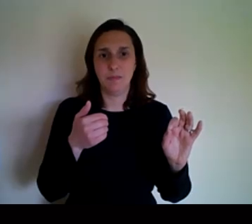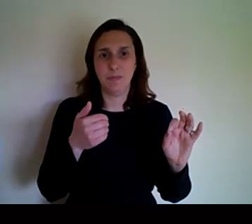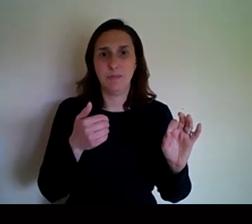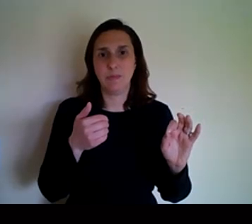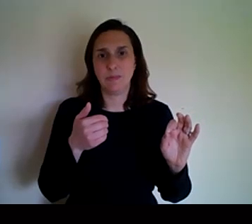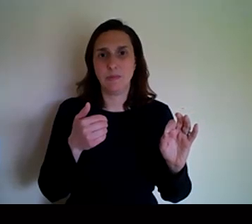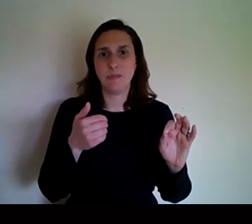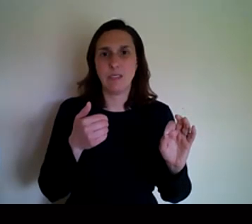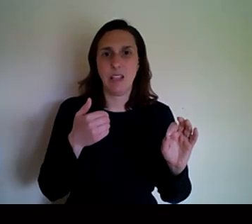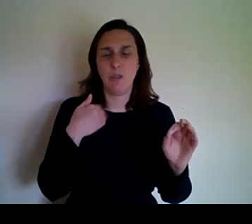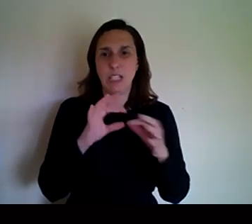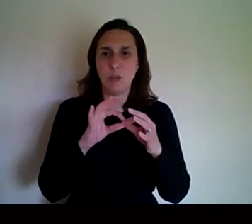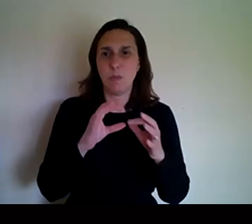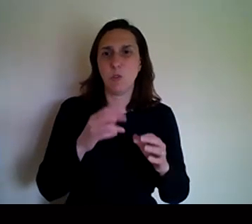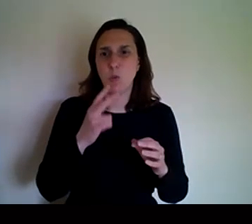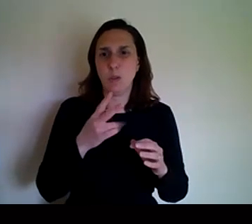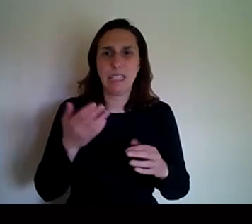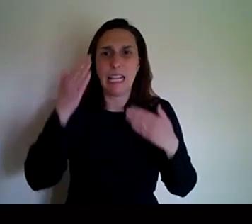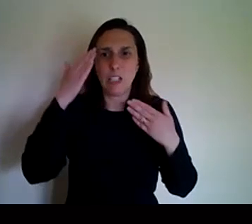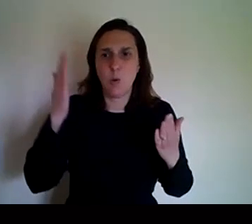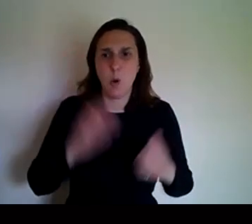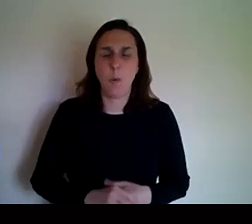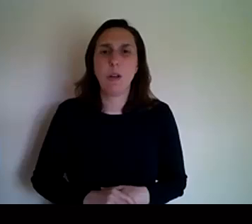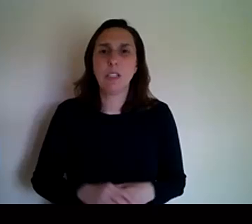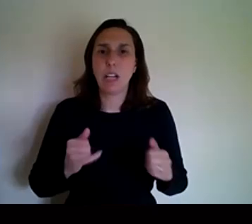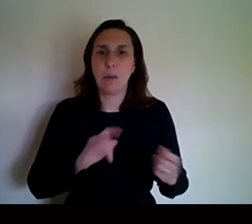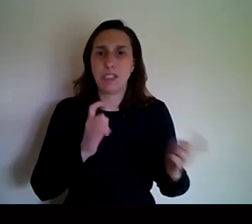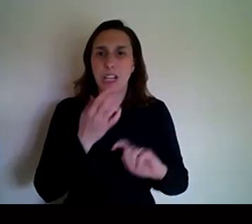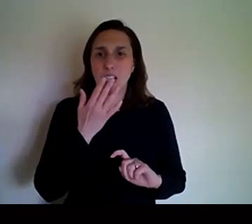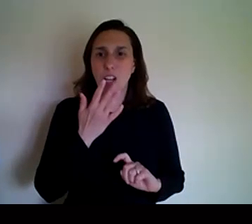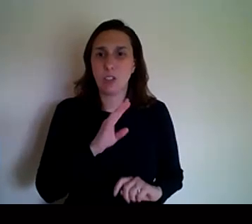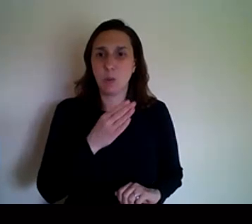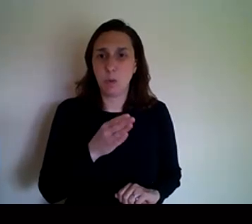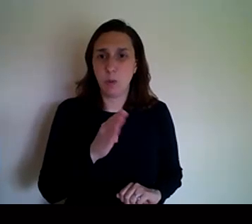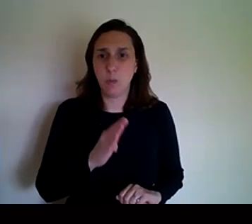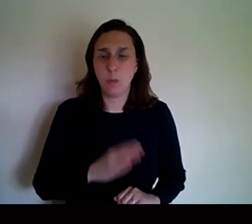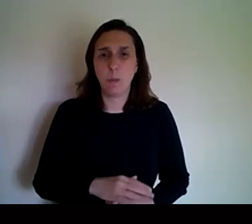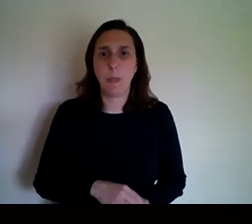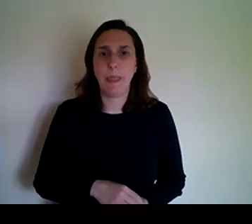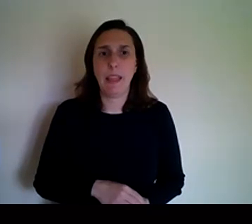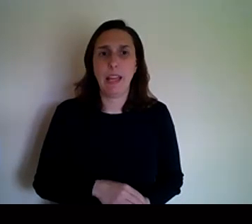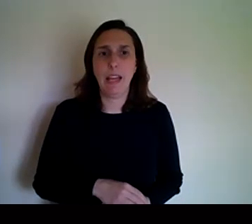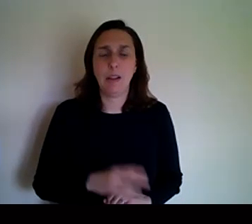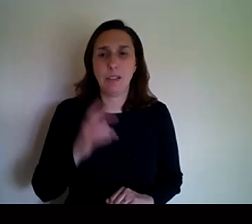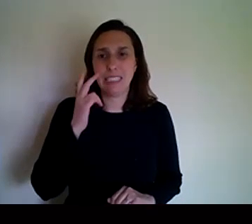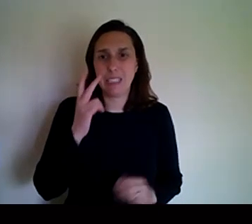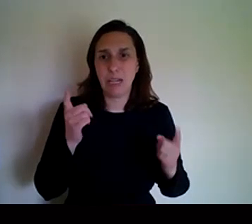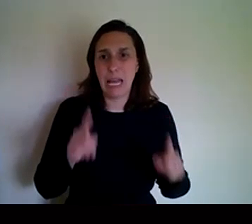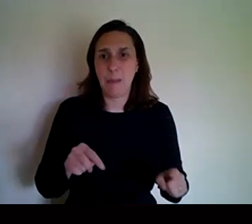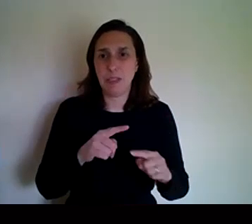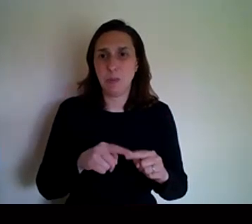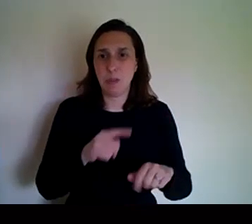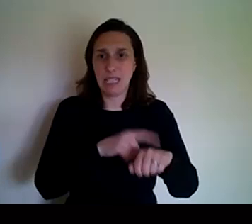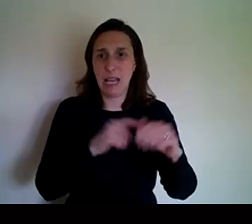know. All right, I'm going to switch over to blue, and I'm going to look at what happens when time equals